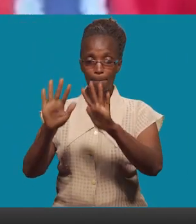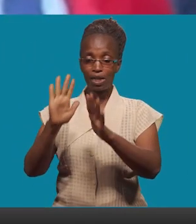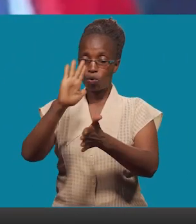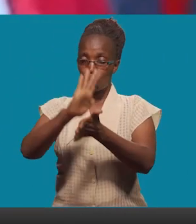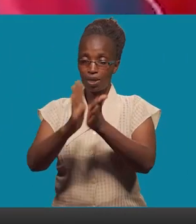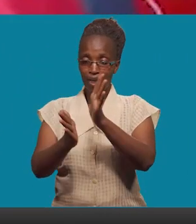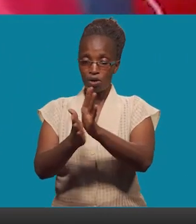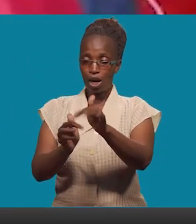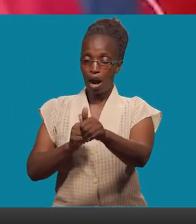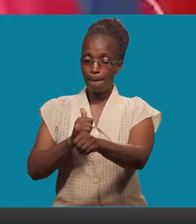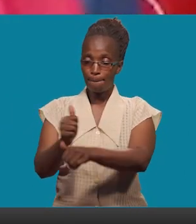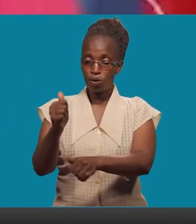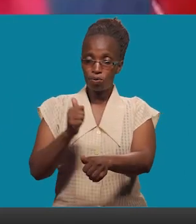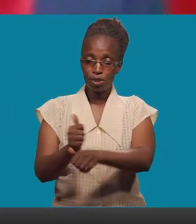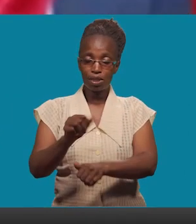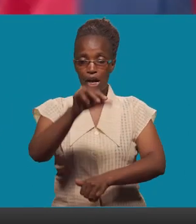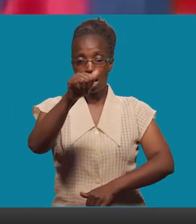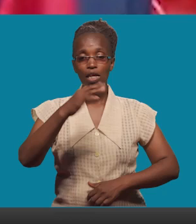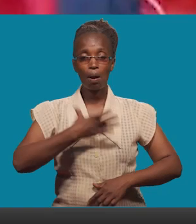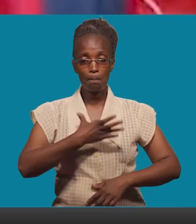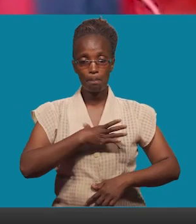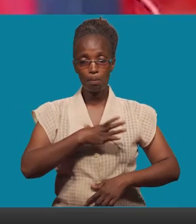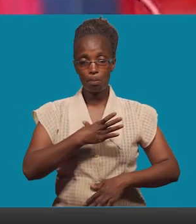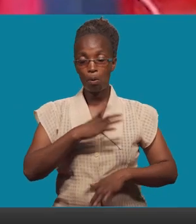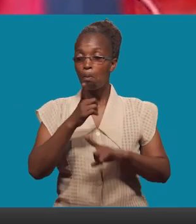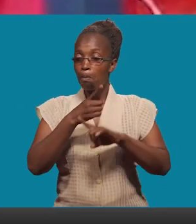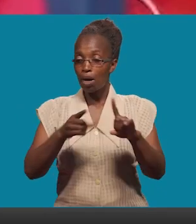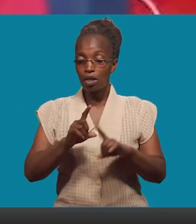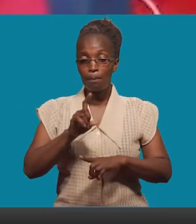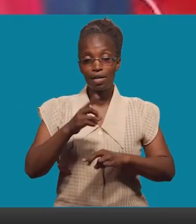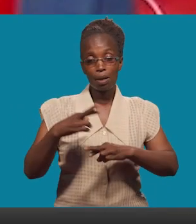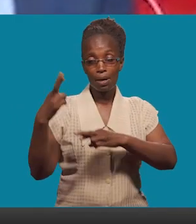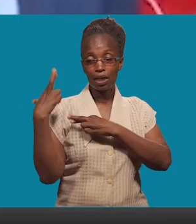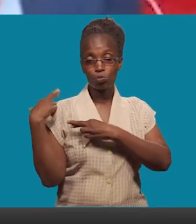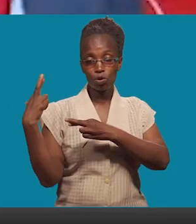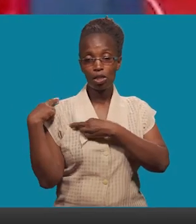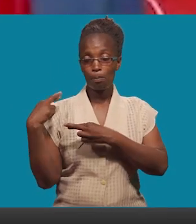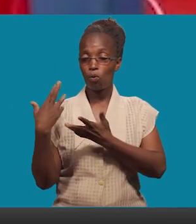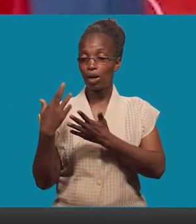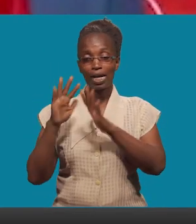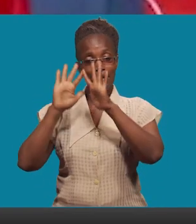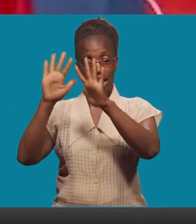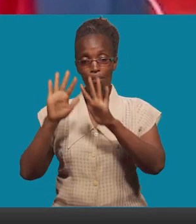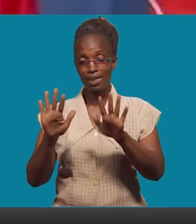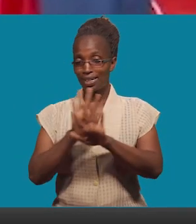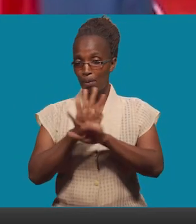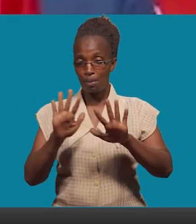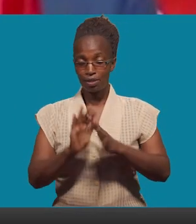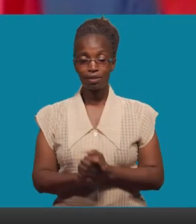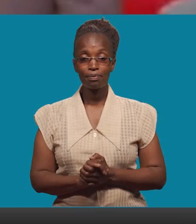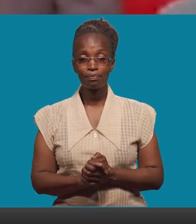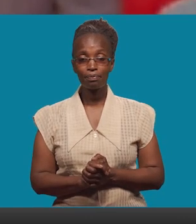Alliance, kukampeni bila kuwatusi wenzao walio chini ya muungano huo, ila kuwajibika kuuza sera